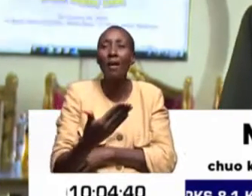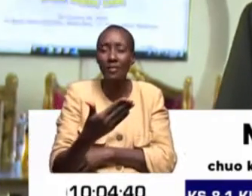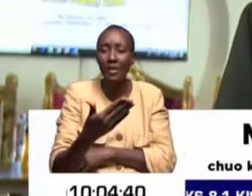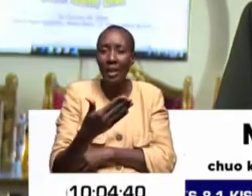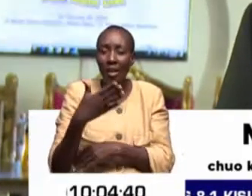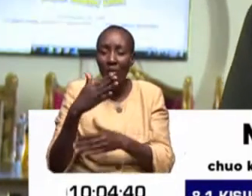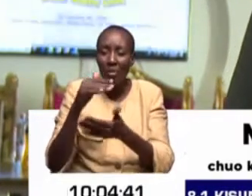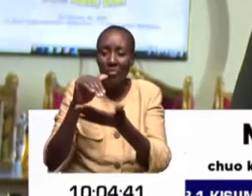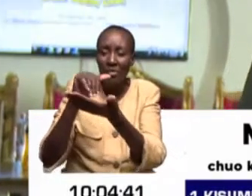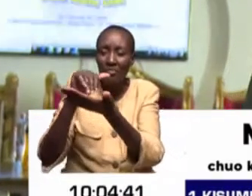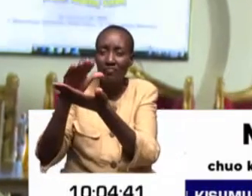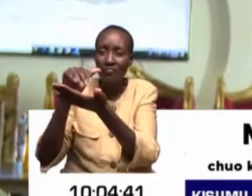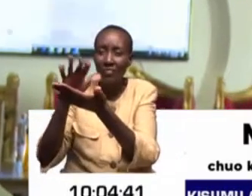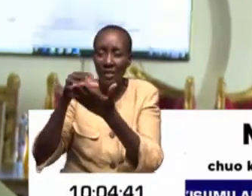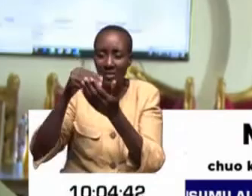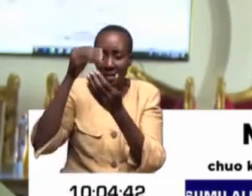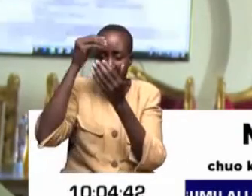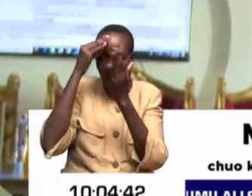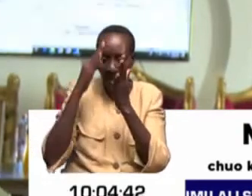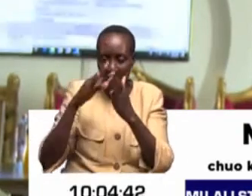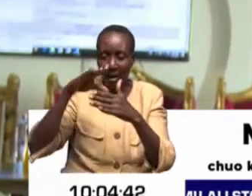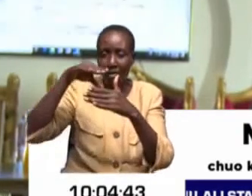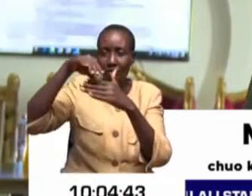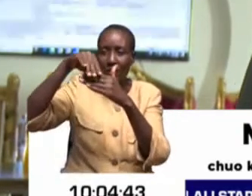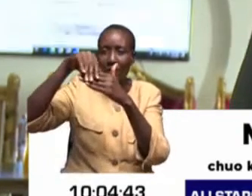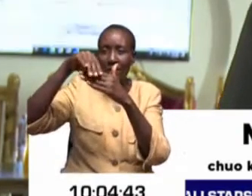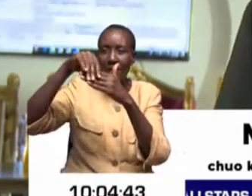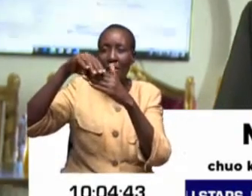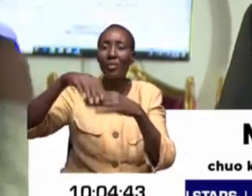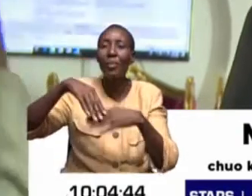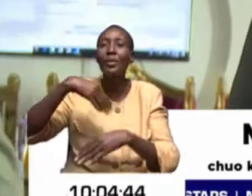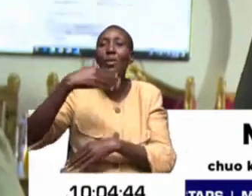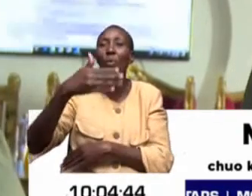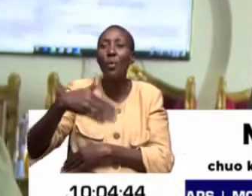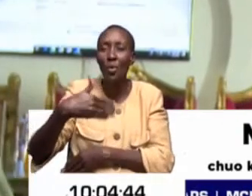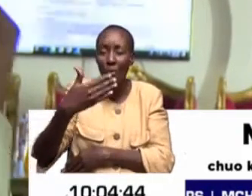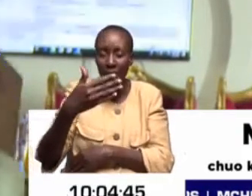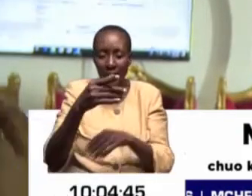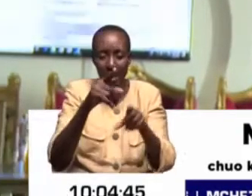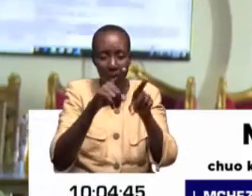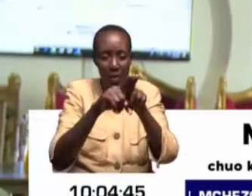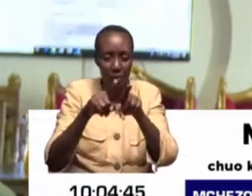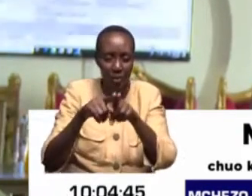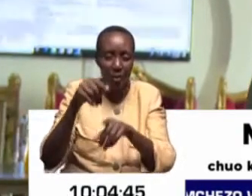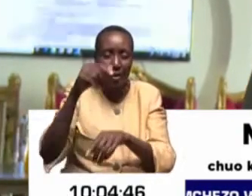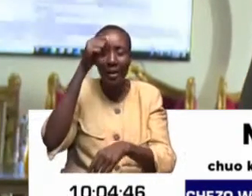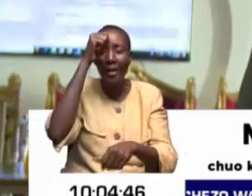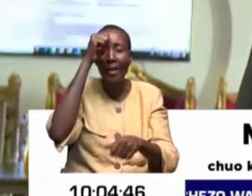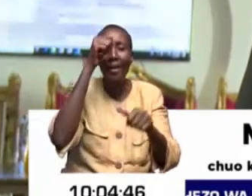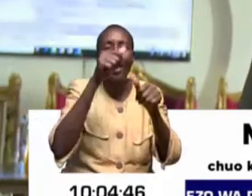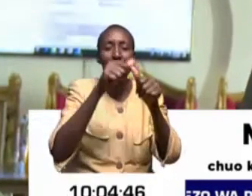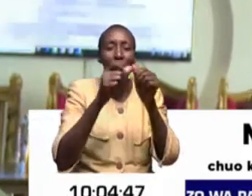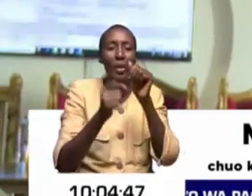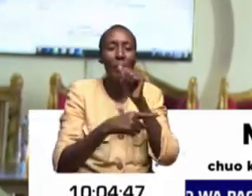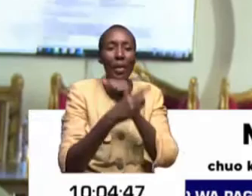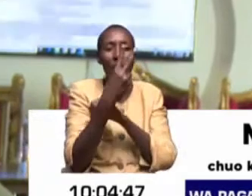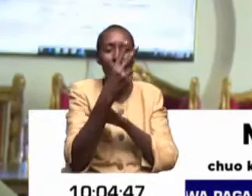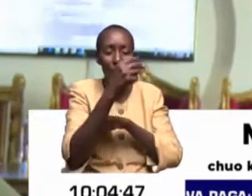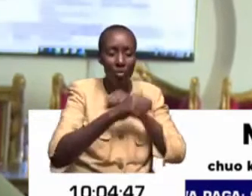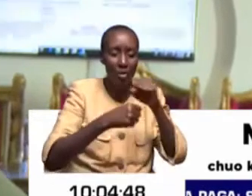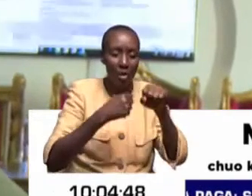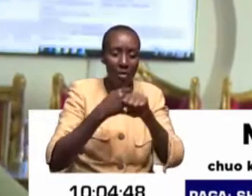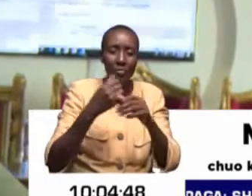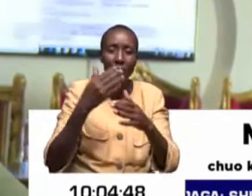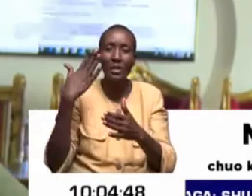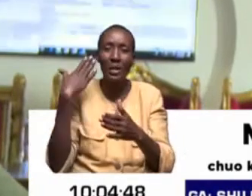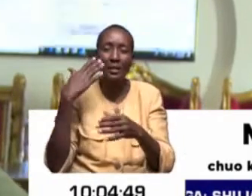students on attachment regularly. And also, I remember in February last year, on a